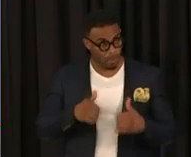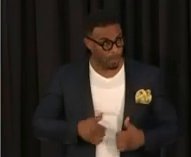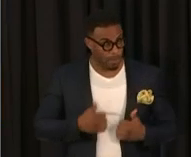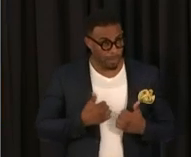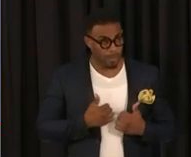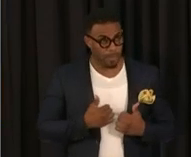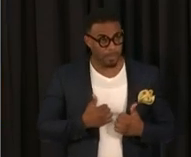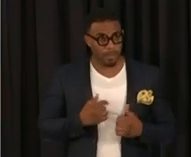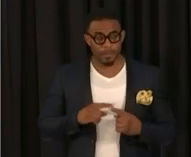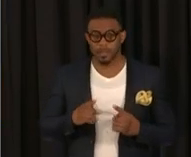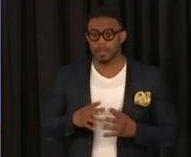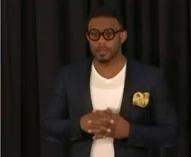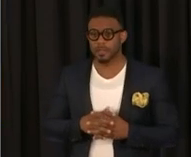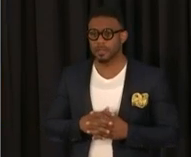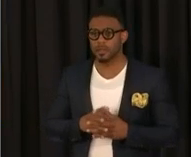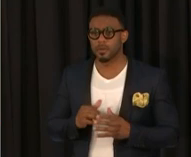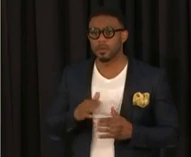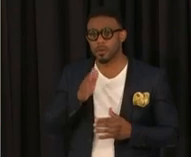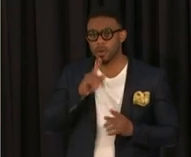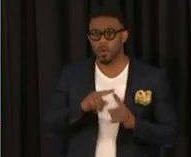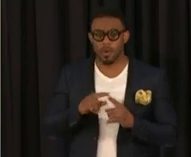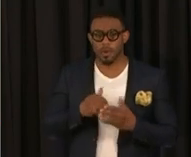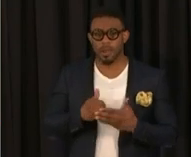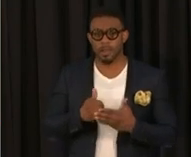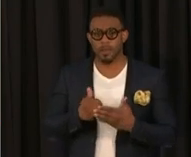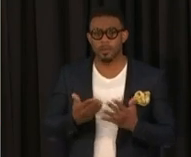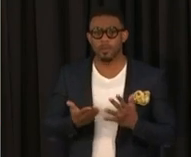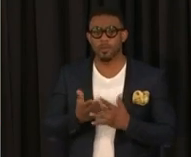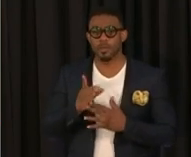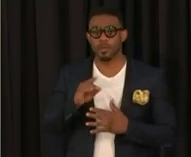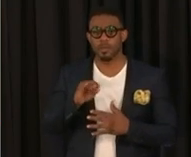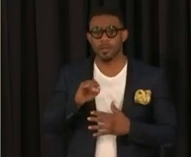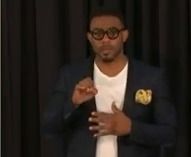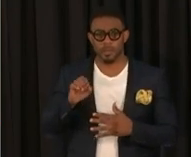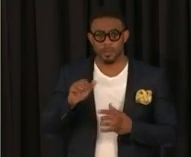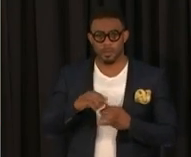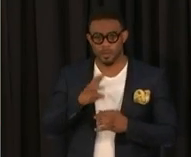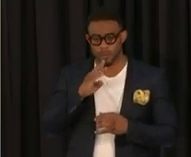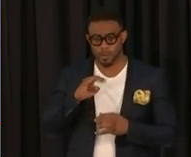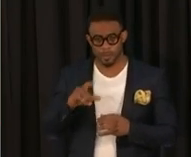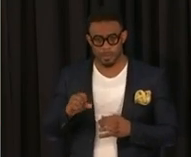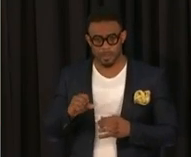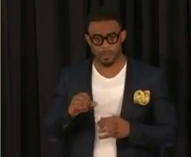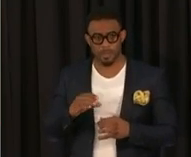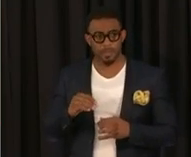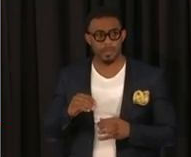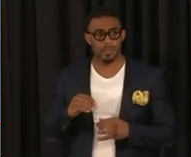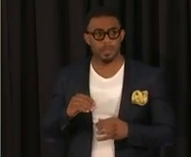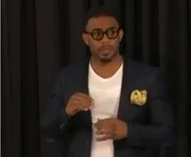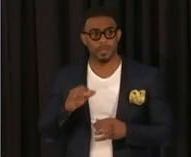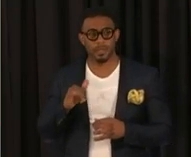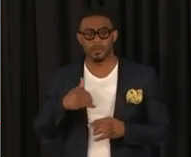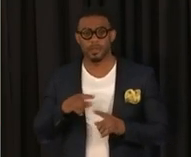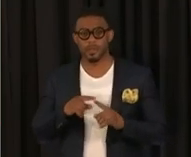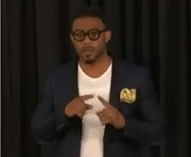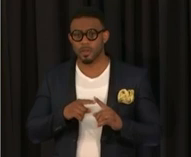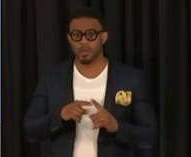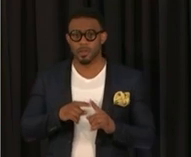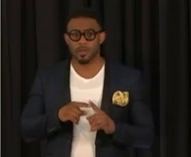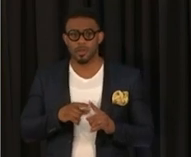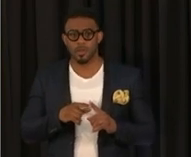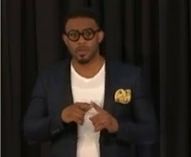all the residents. But we will also help through DOEE with your water bills, and that we